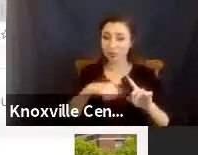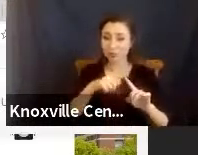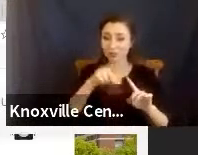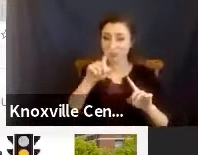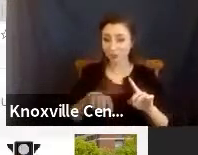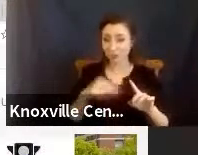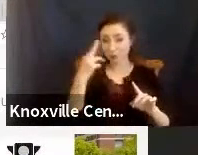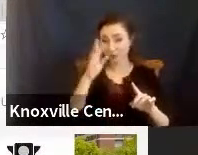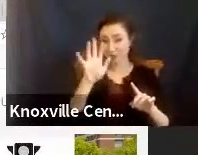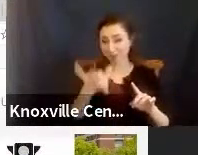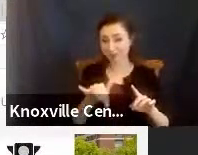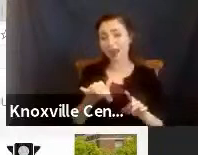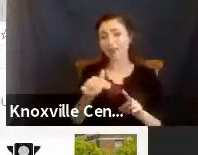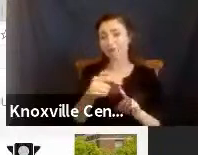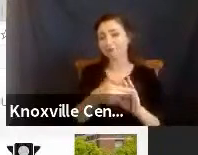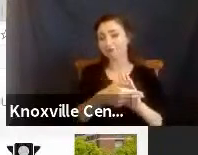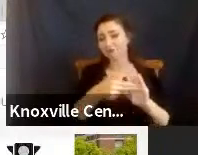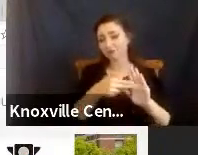yellow.